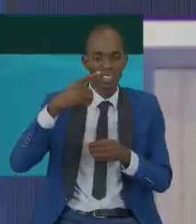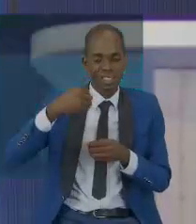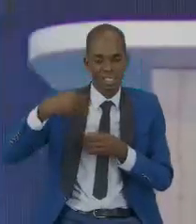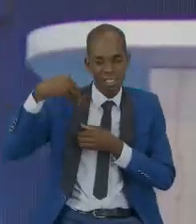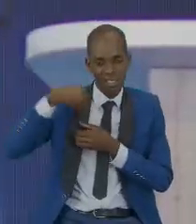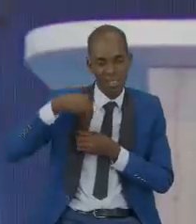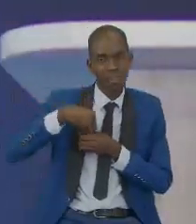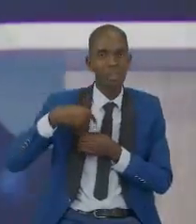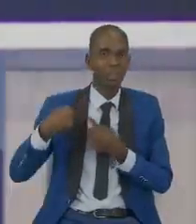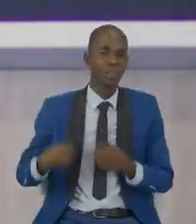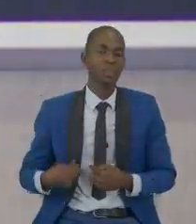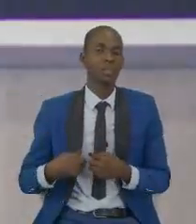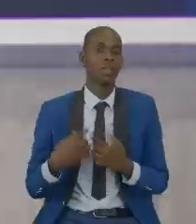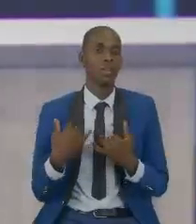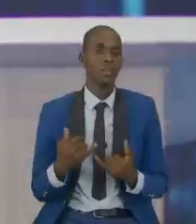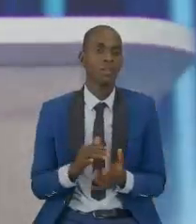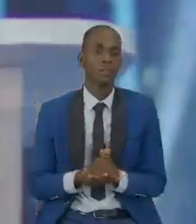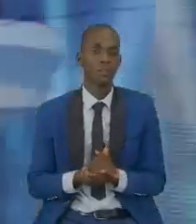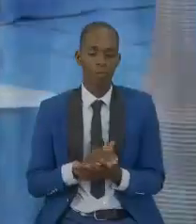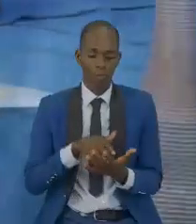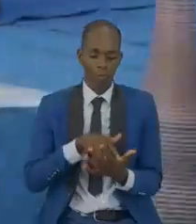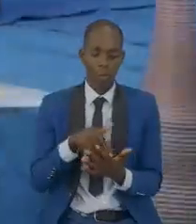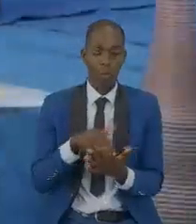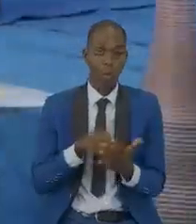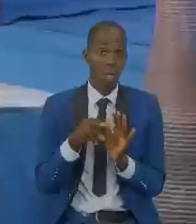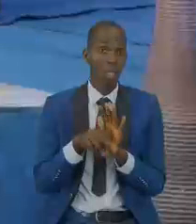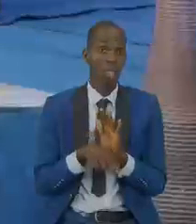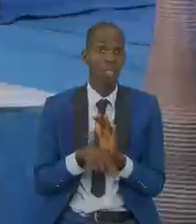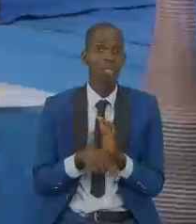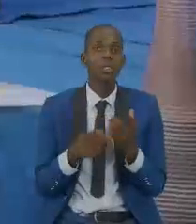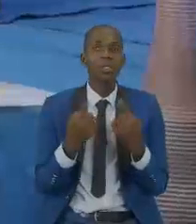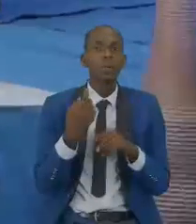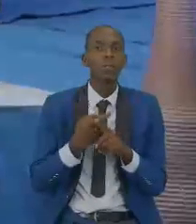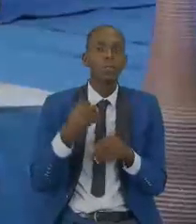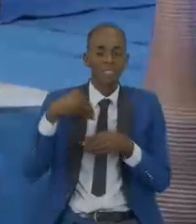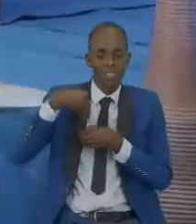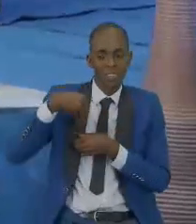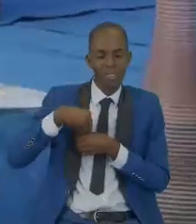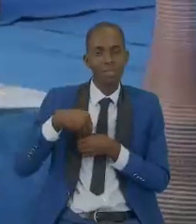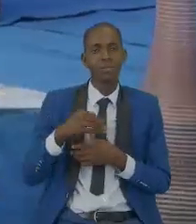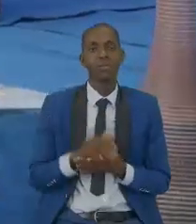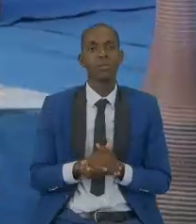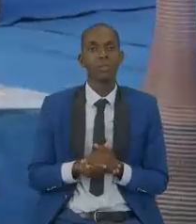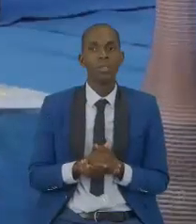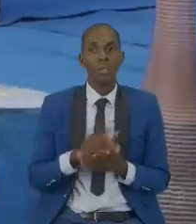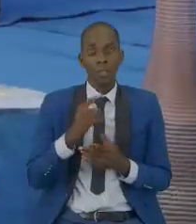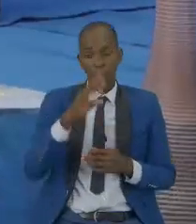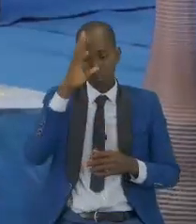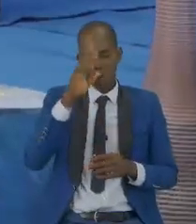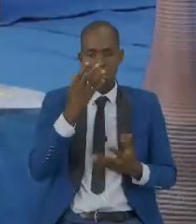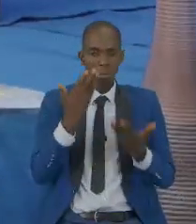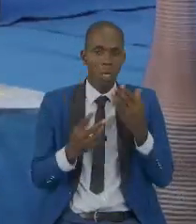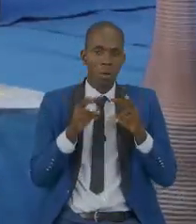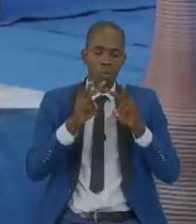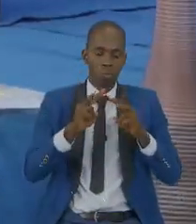inner man. Now, weakness comes from the inner man. The man looks large. The